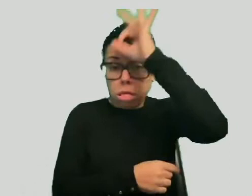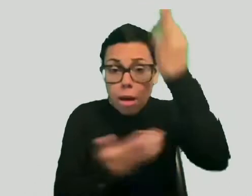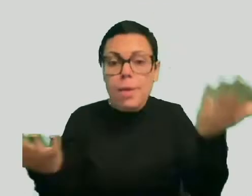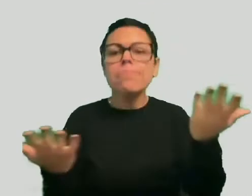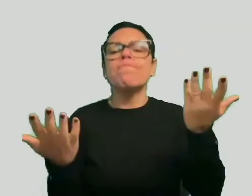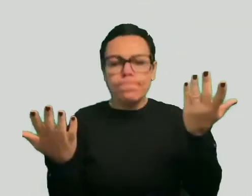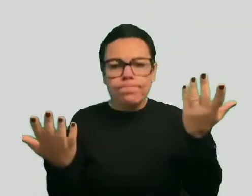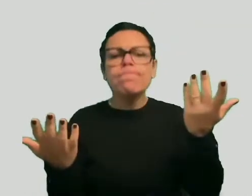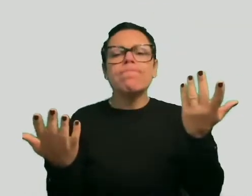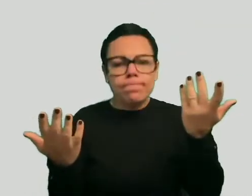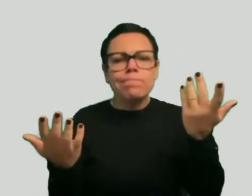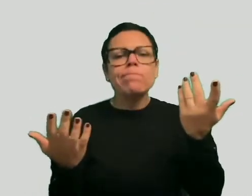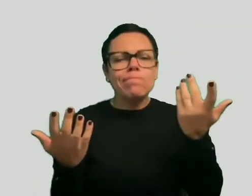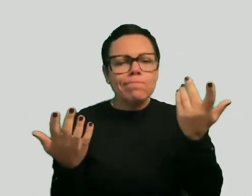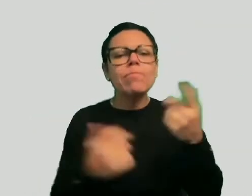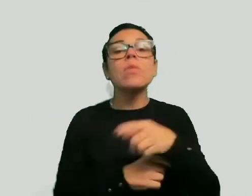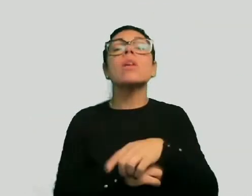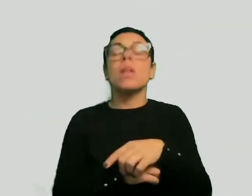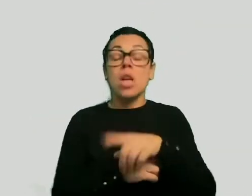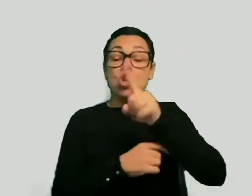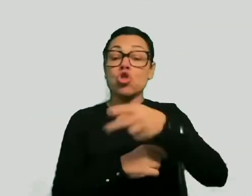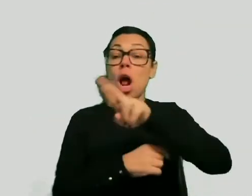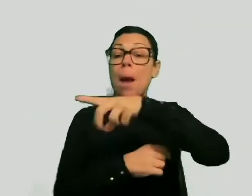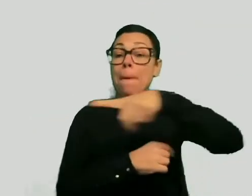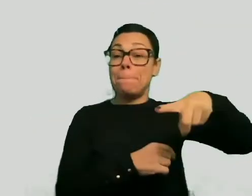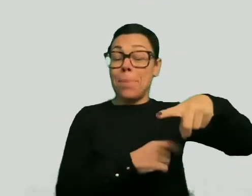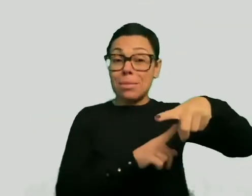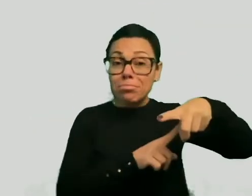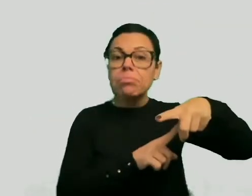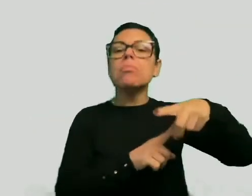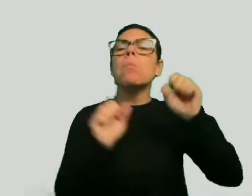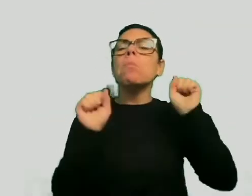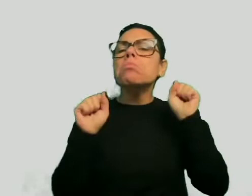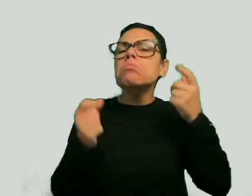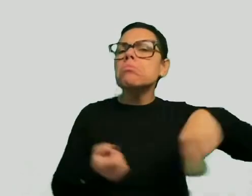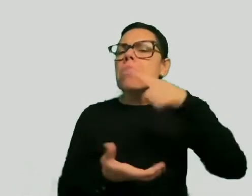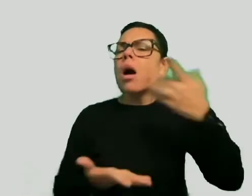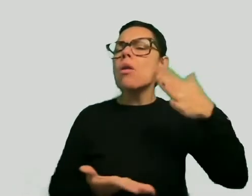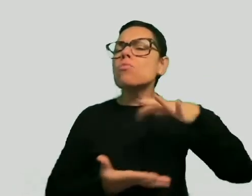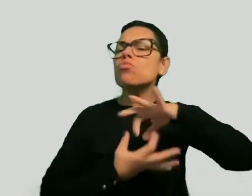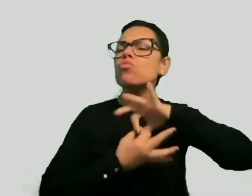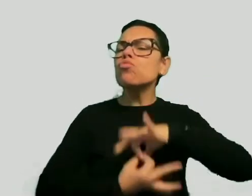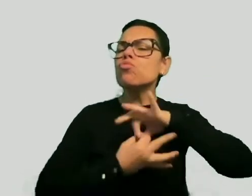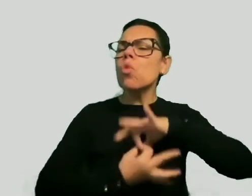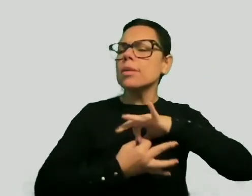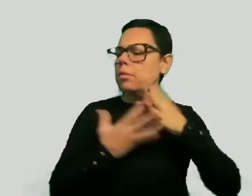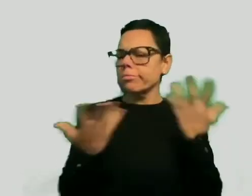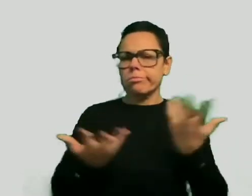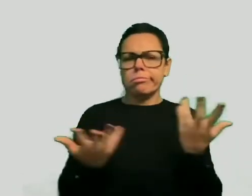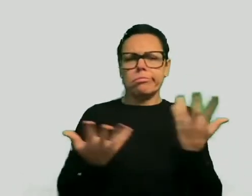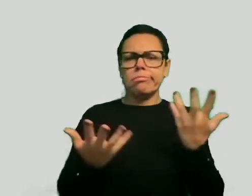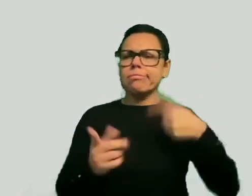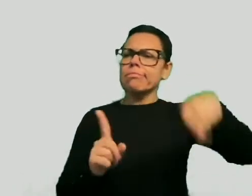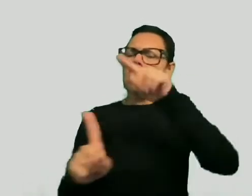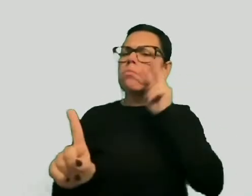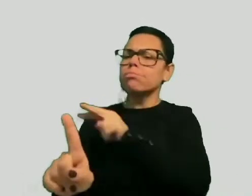public procurement, even though you're gender experts, it's still as difficult as environmental procurement. So that's interesting to